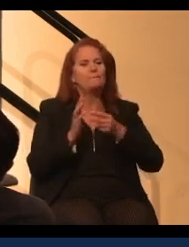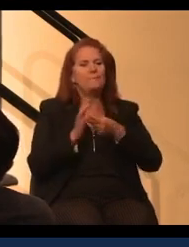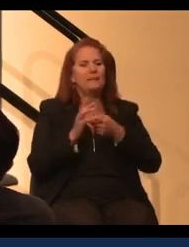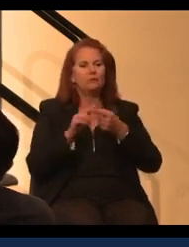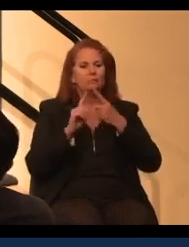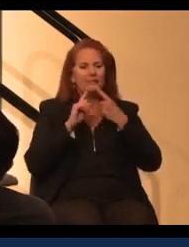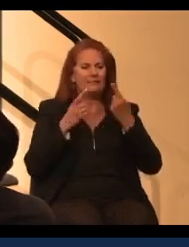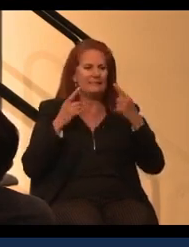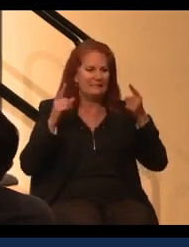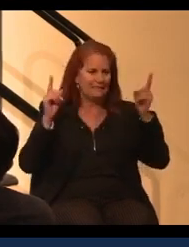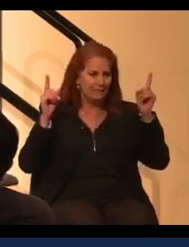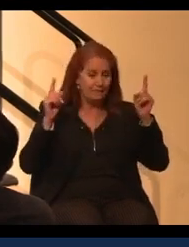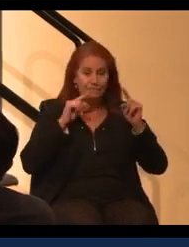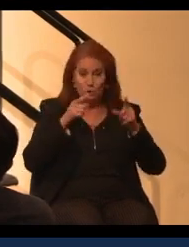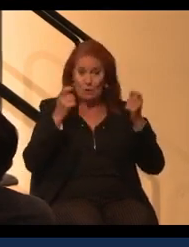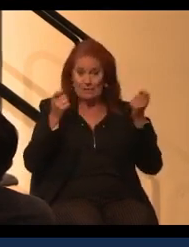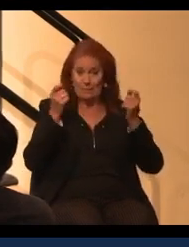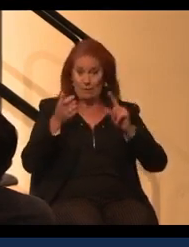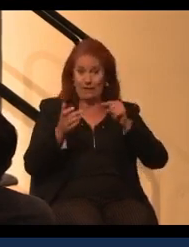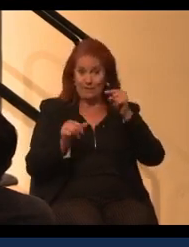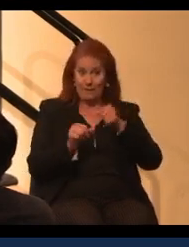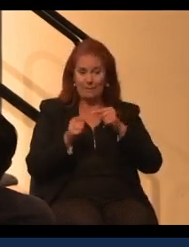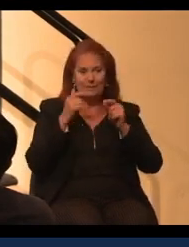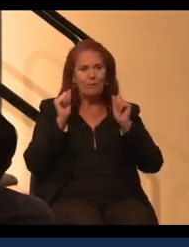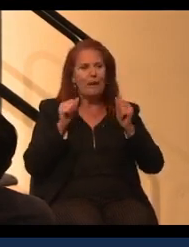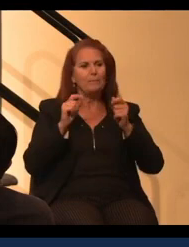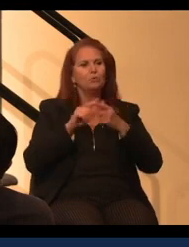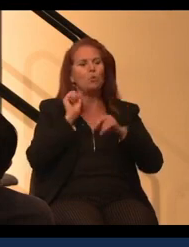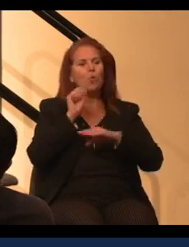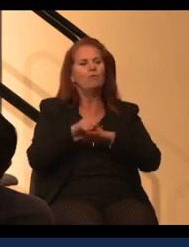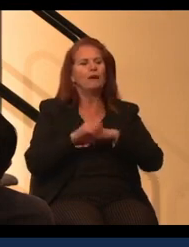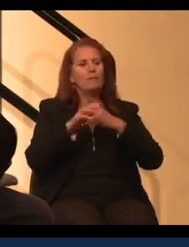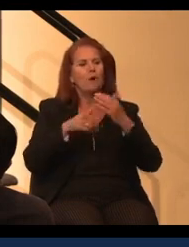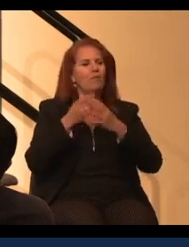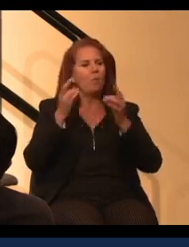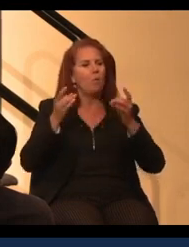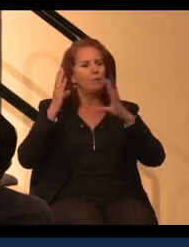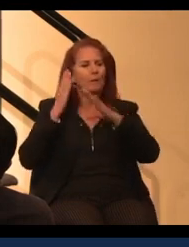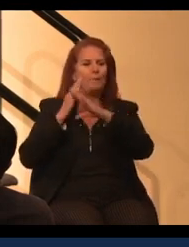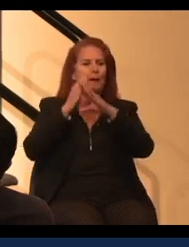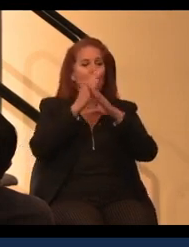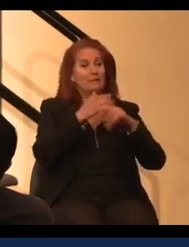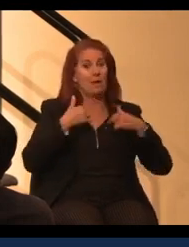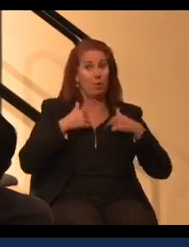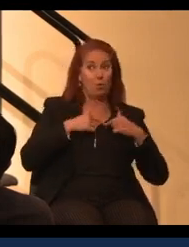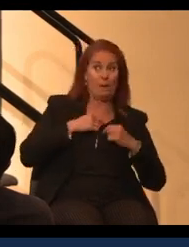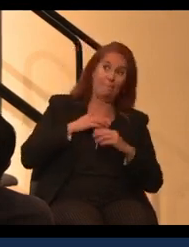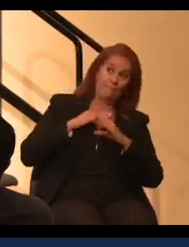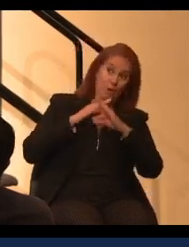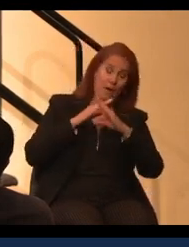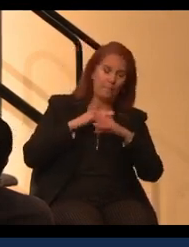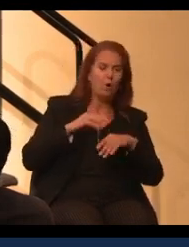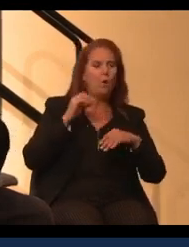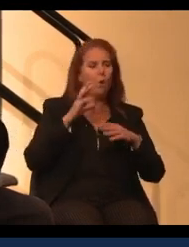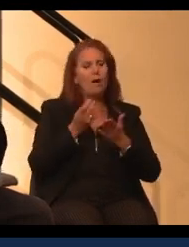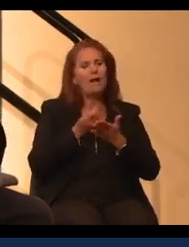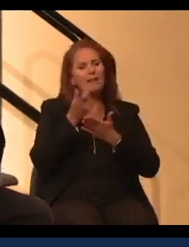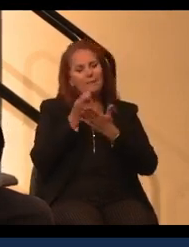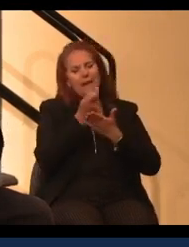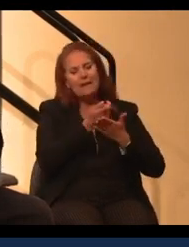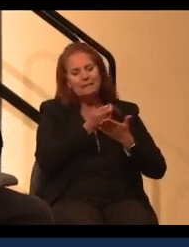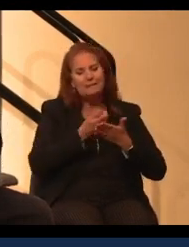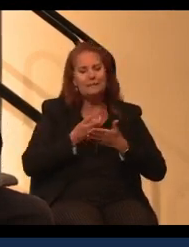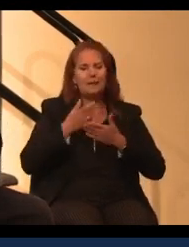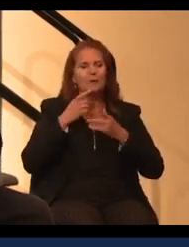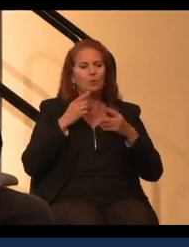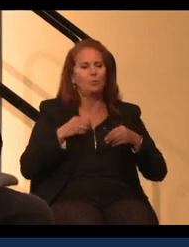successful. Are we celebrating them because they were able to overcome all the horrible barriers that we put up? Or can we eliminate some of those barriers